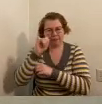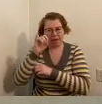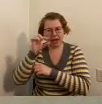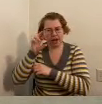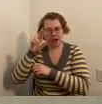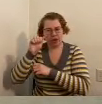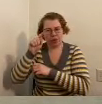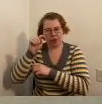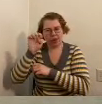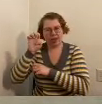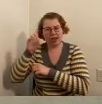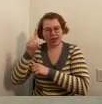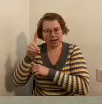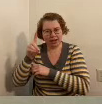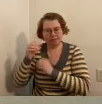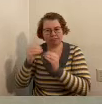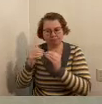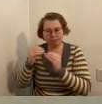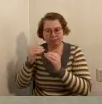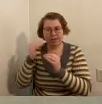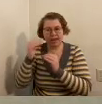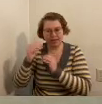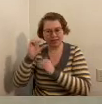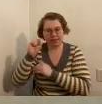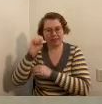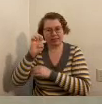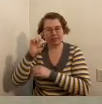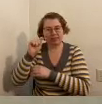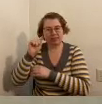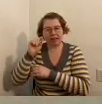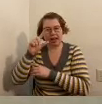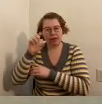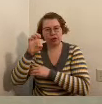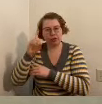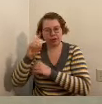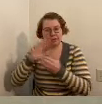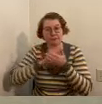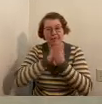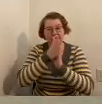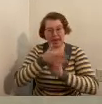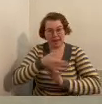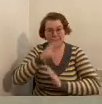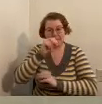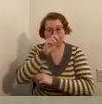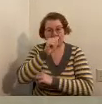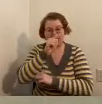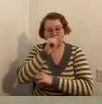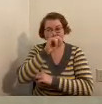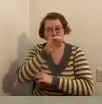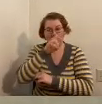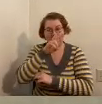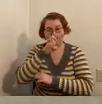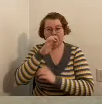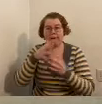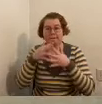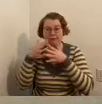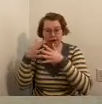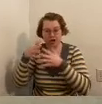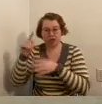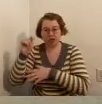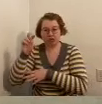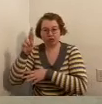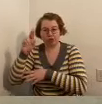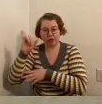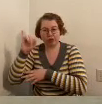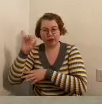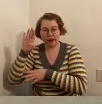they settled and they became the Native American tribes. This land bridge is